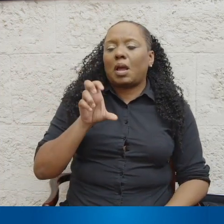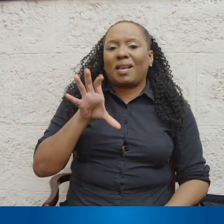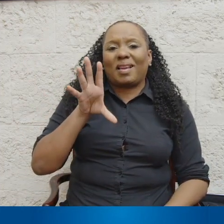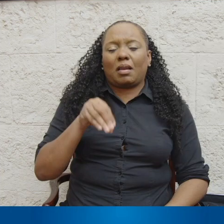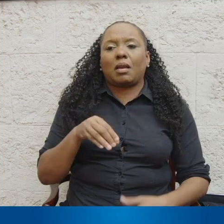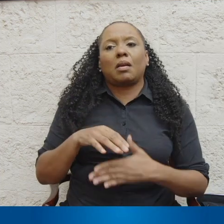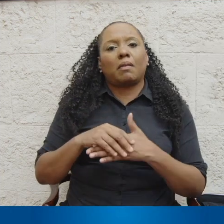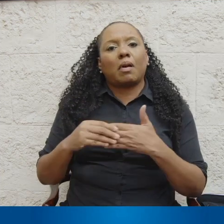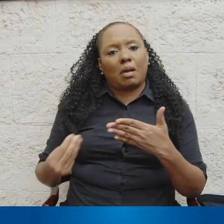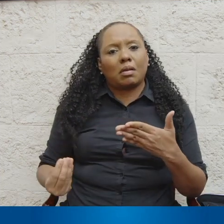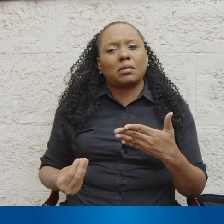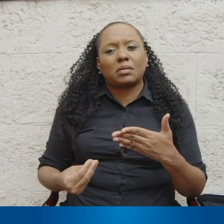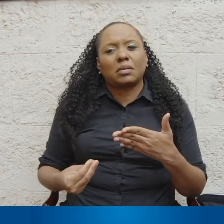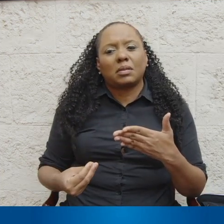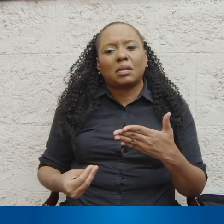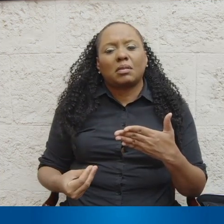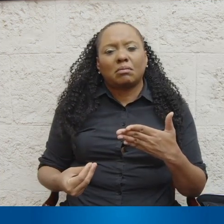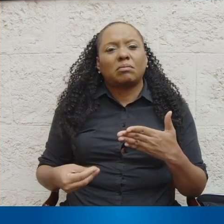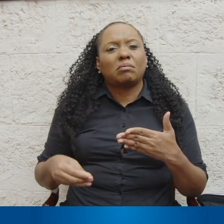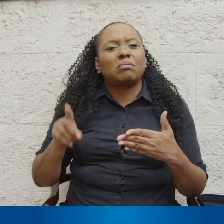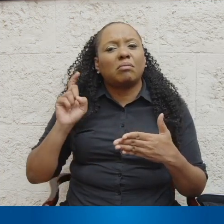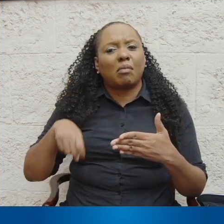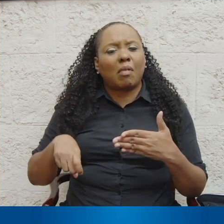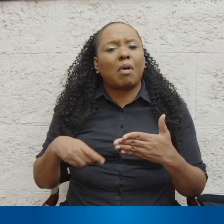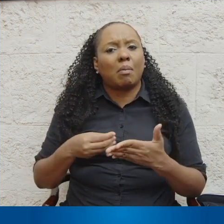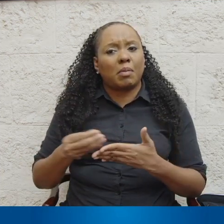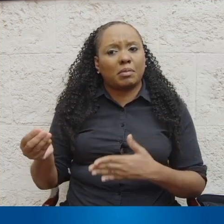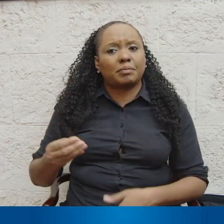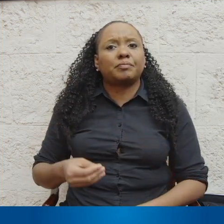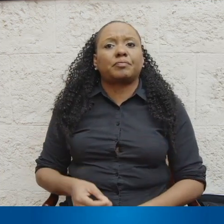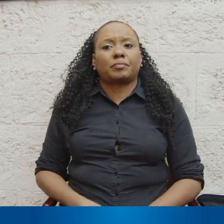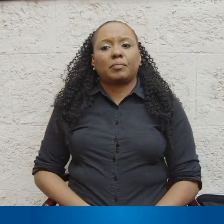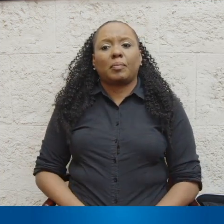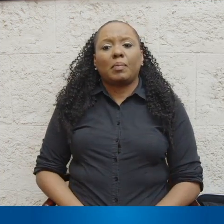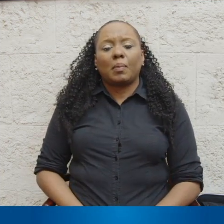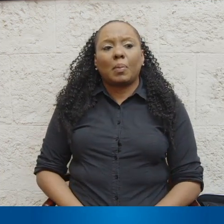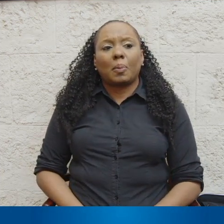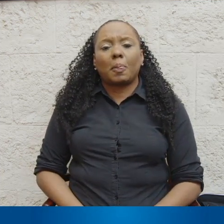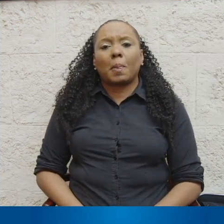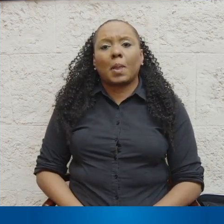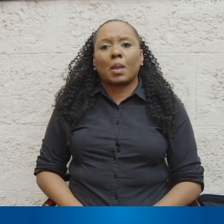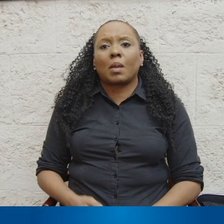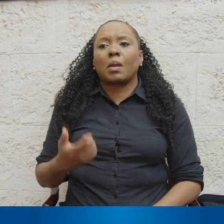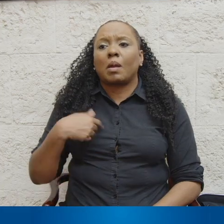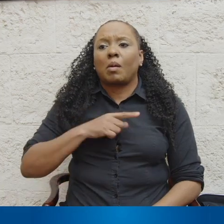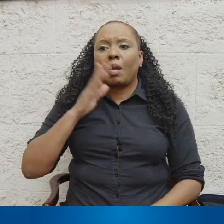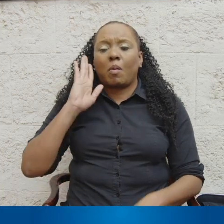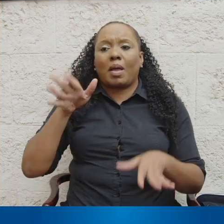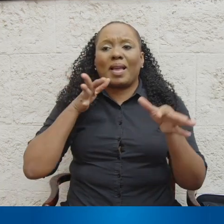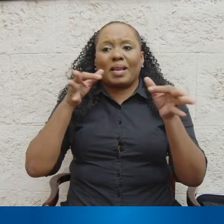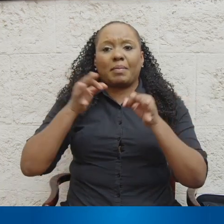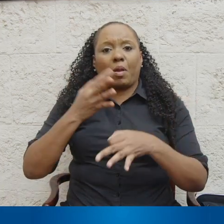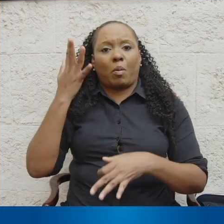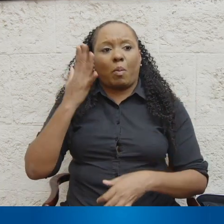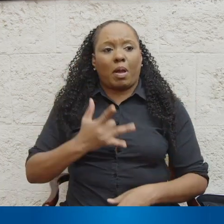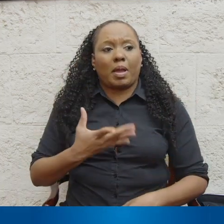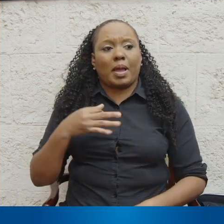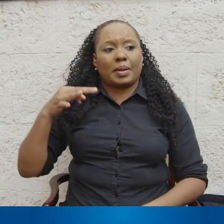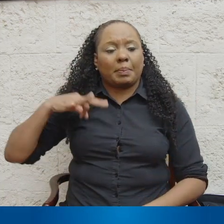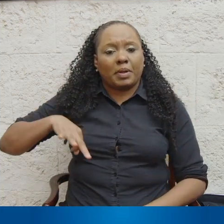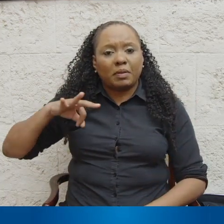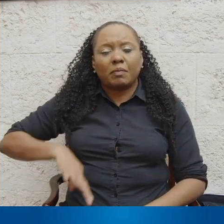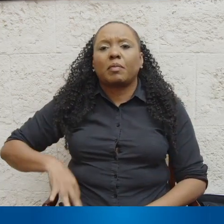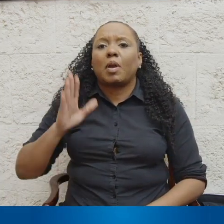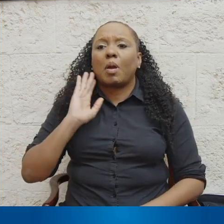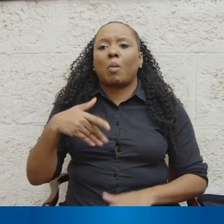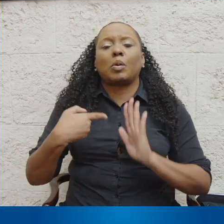necessarily qualify, who are above qualification for it, to invest themselves. And we're going to explain why, we're going to explain the benefits, and we're going to show footage.